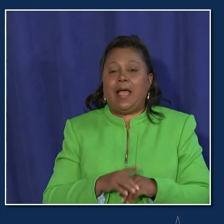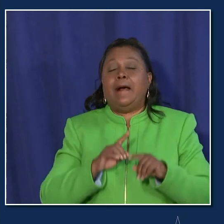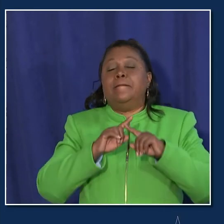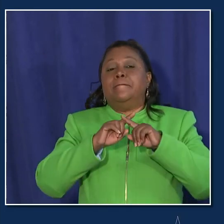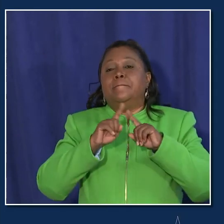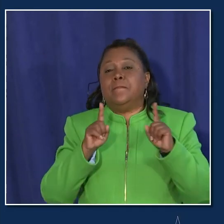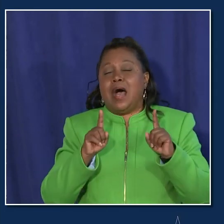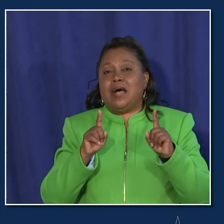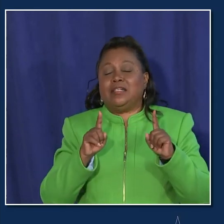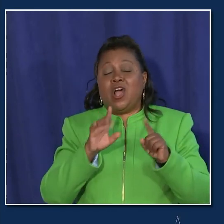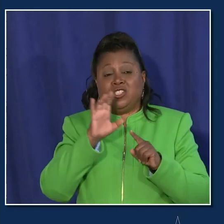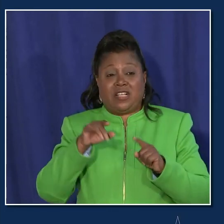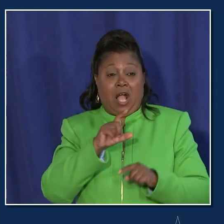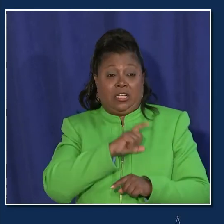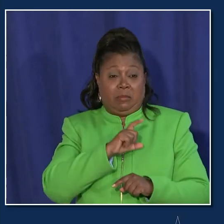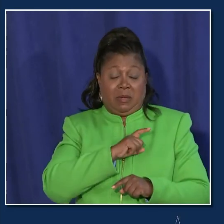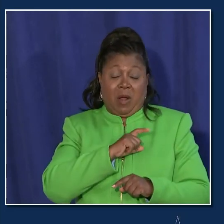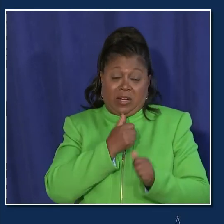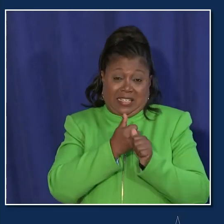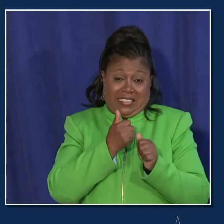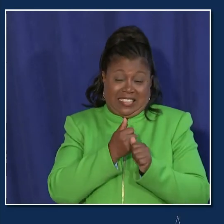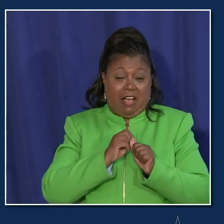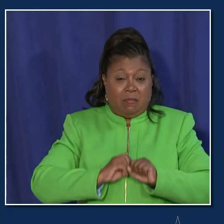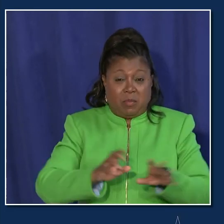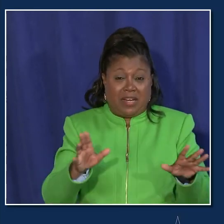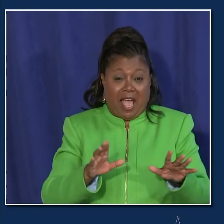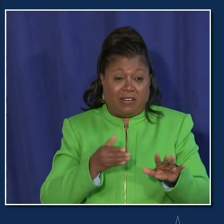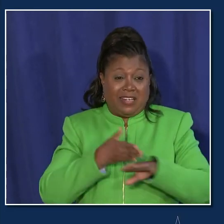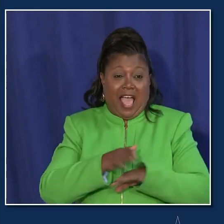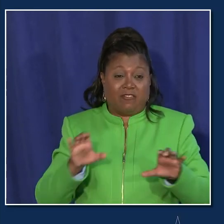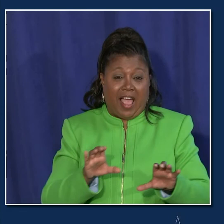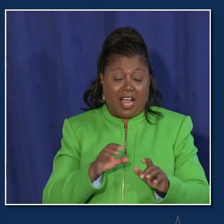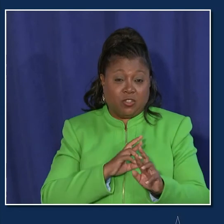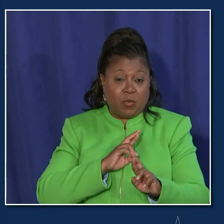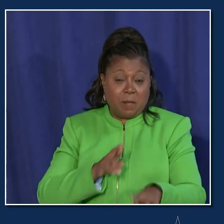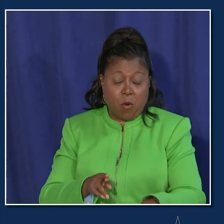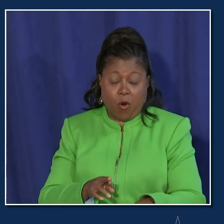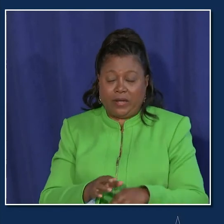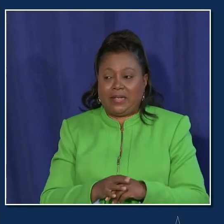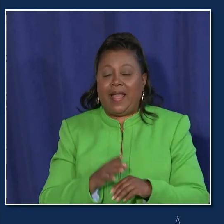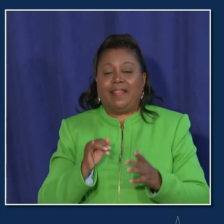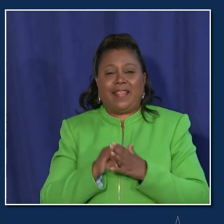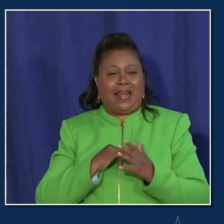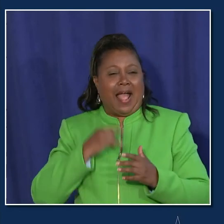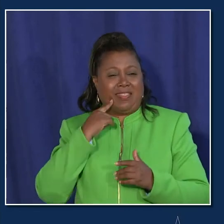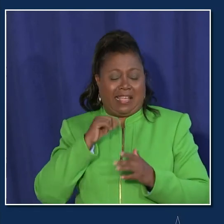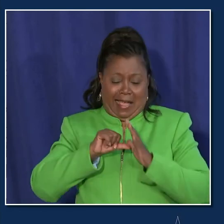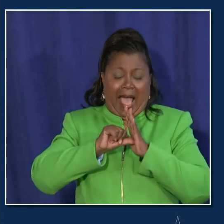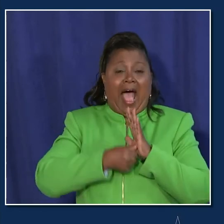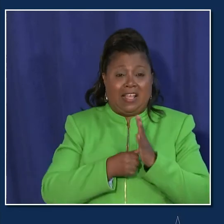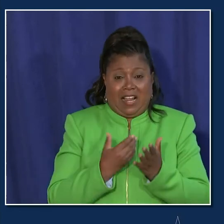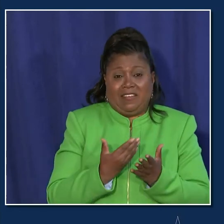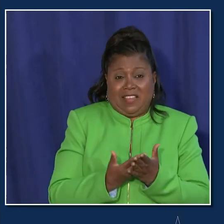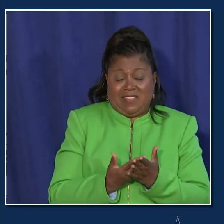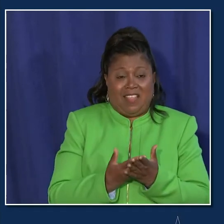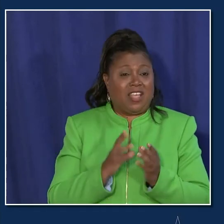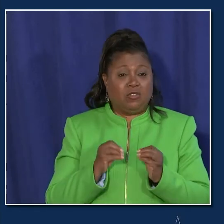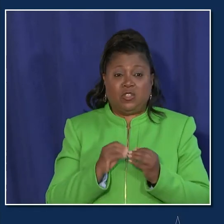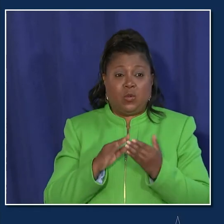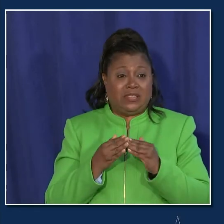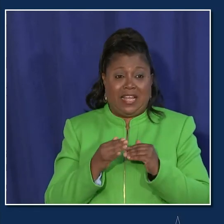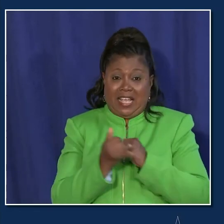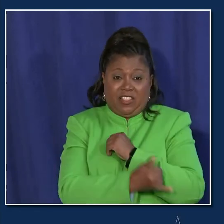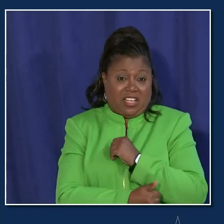but the Chicago Police Department itself put out an after-action report that I think highlighted the fact there was no city in